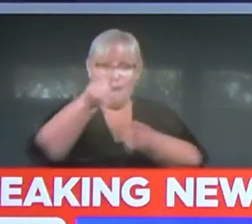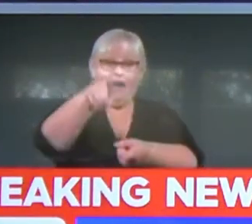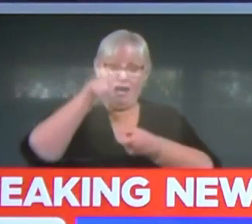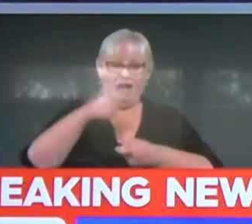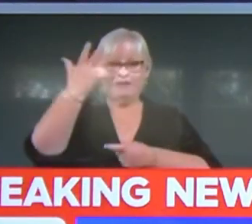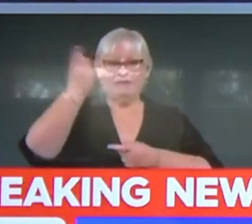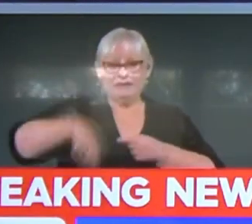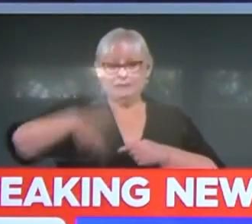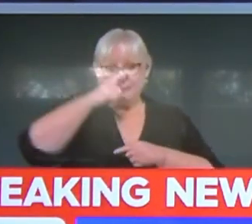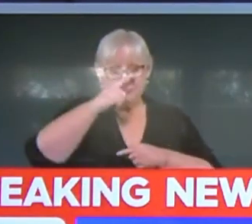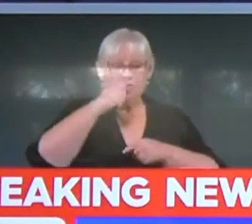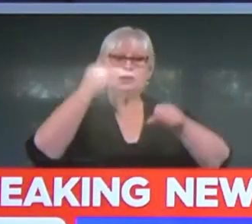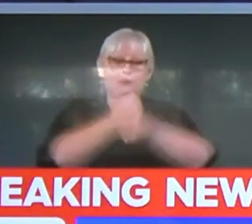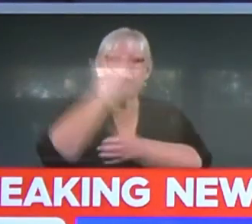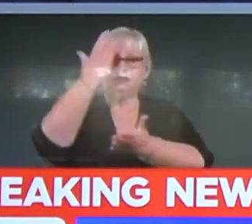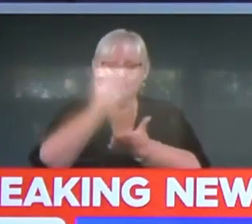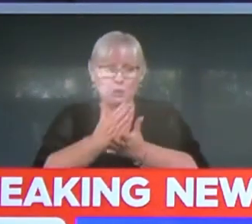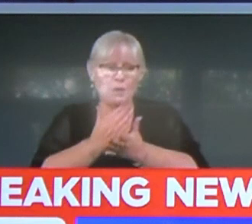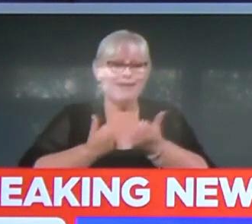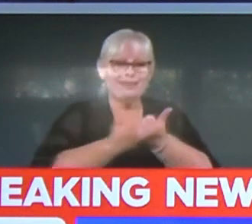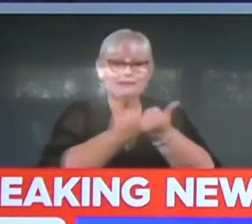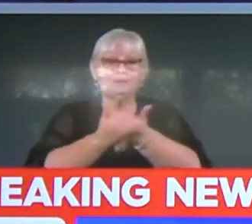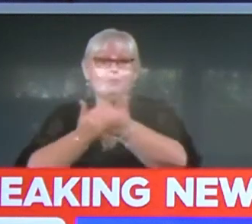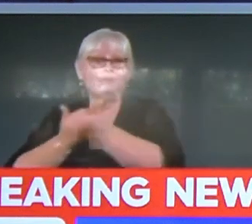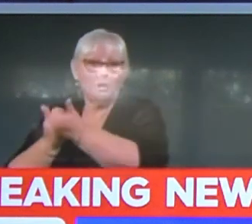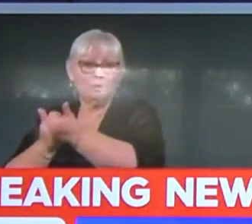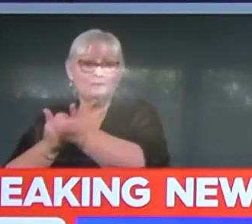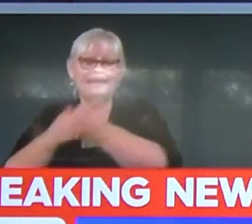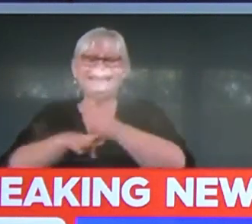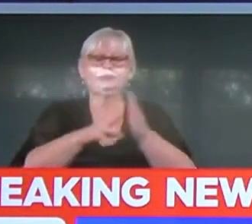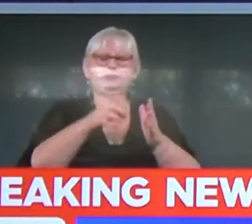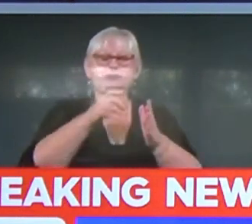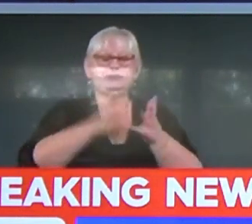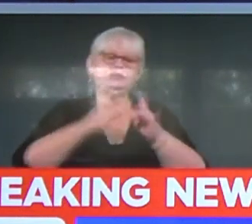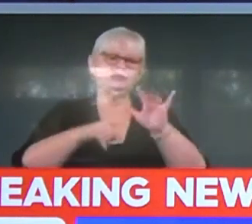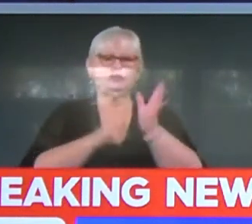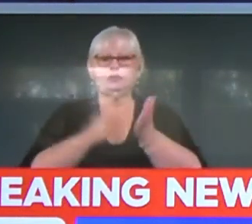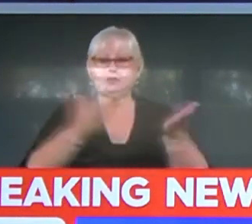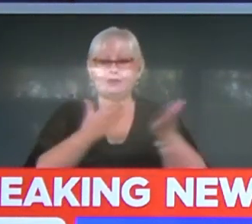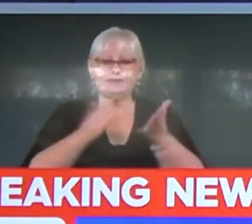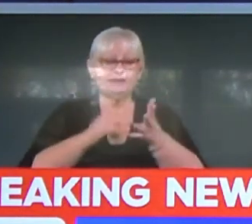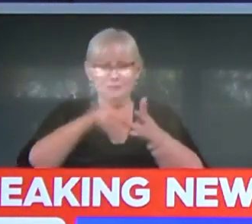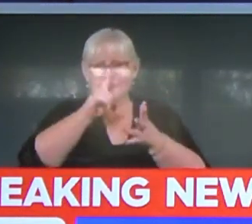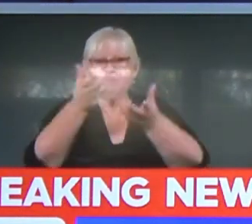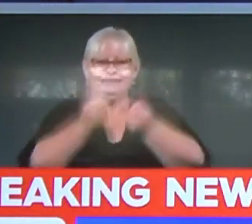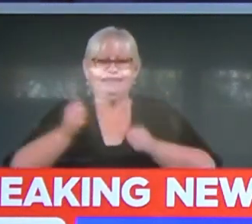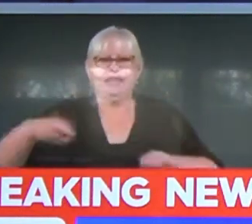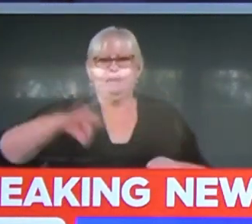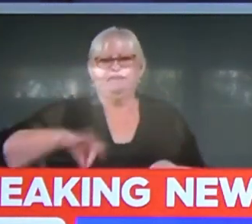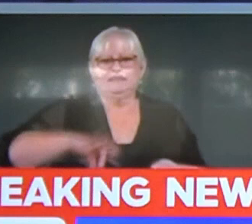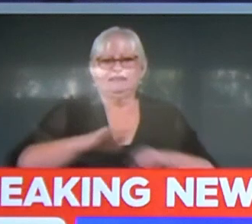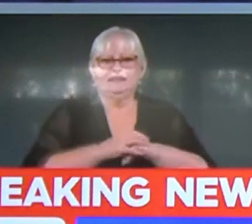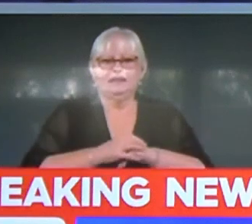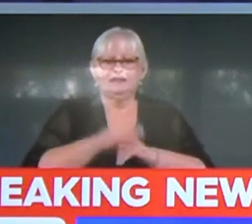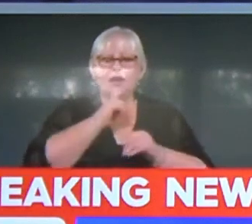to ensure that we can get the support into our social services system so people can get the benefits and we can upgrade